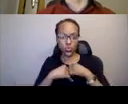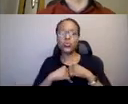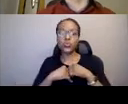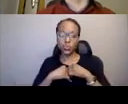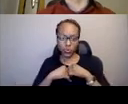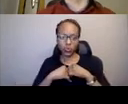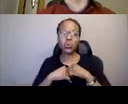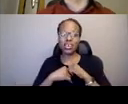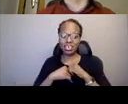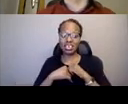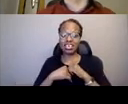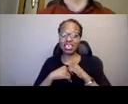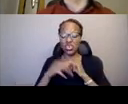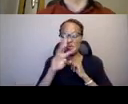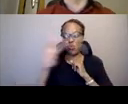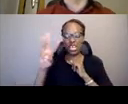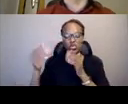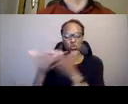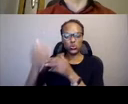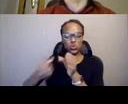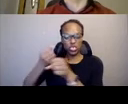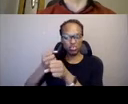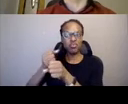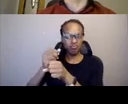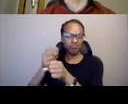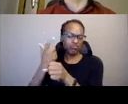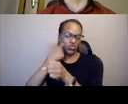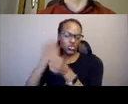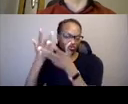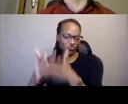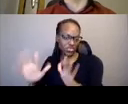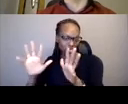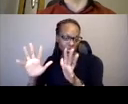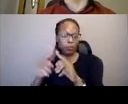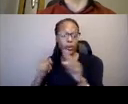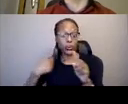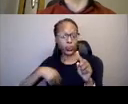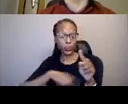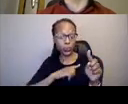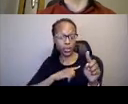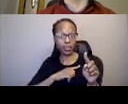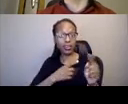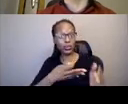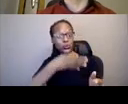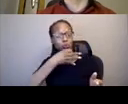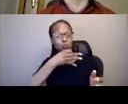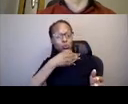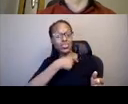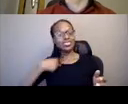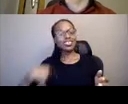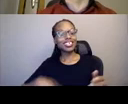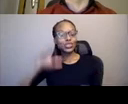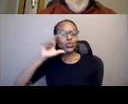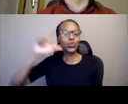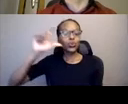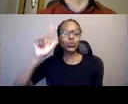new year, that the Western New Year just finished, but we're planning on welcoming the coming of the Chinese Lunar New Year. For